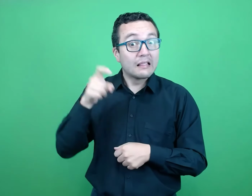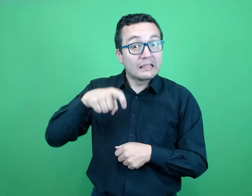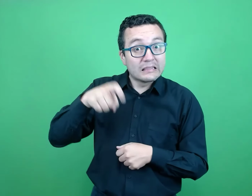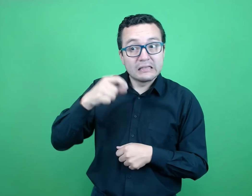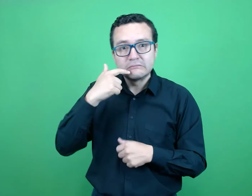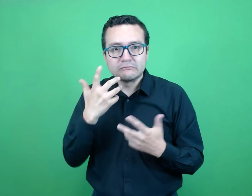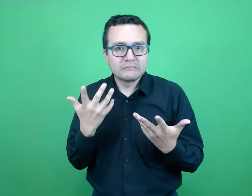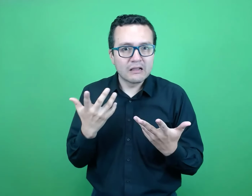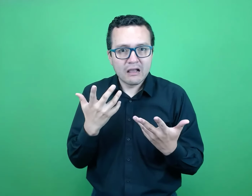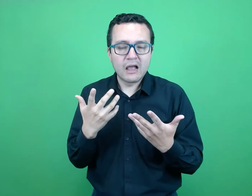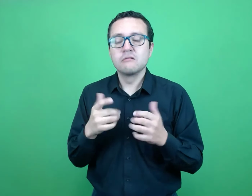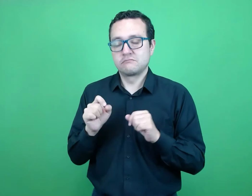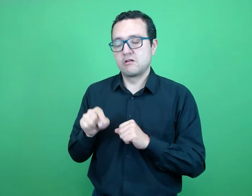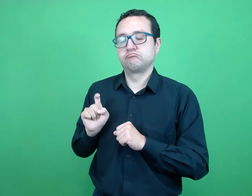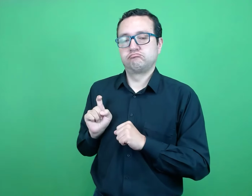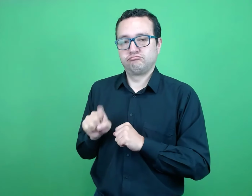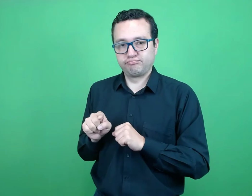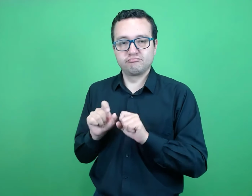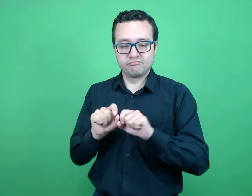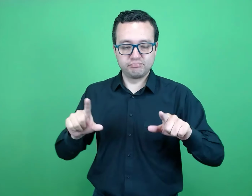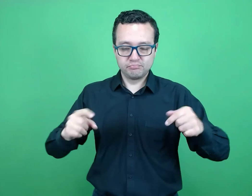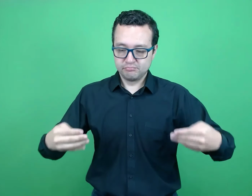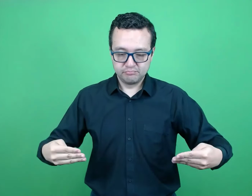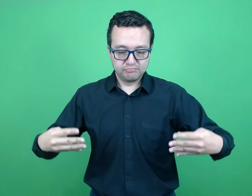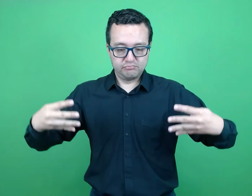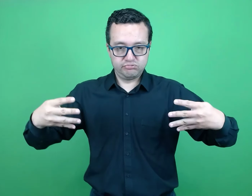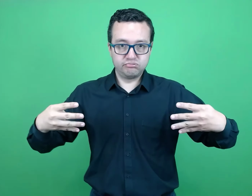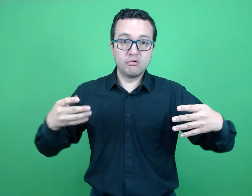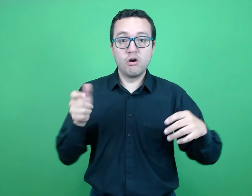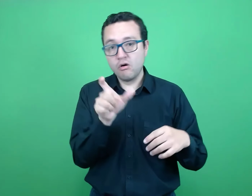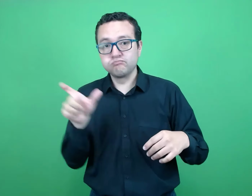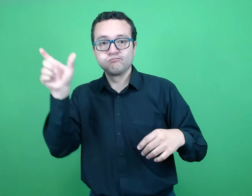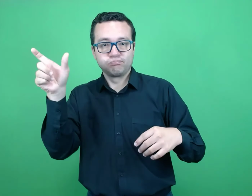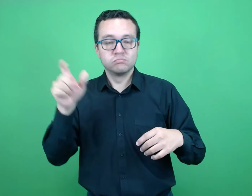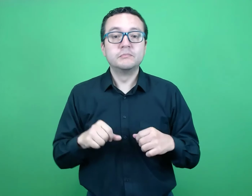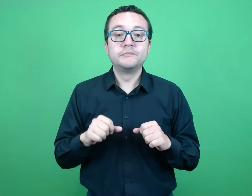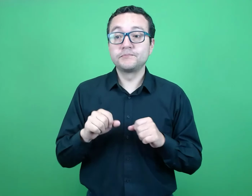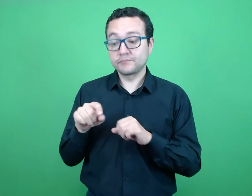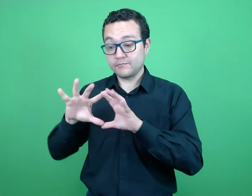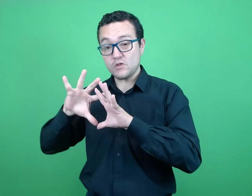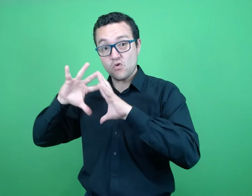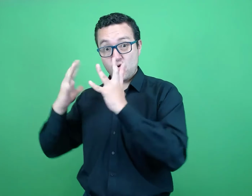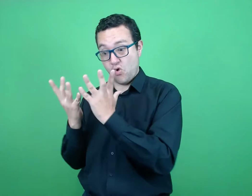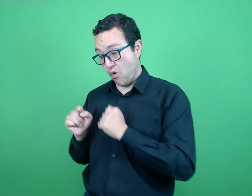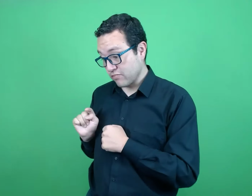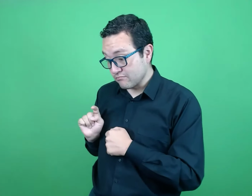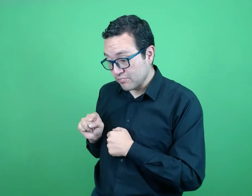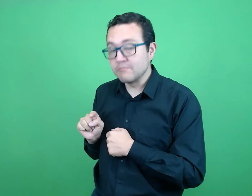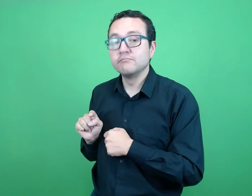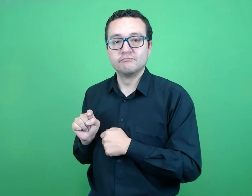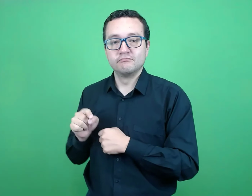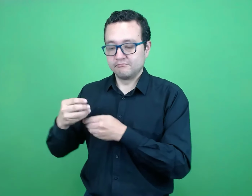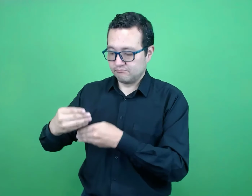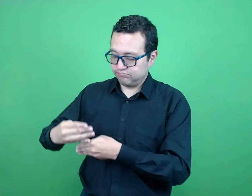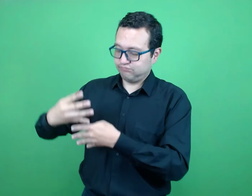bottom of your screen, presented as a globe, will allow you to access specific language channel. Please choose your channel